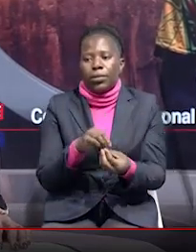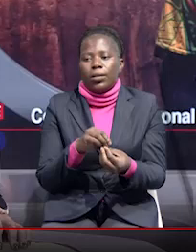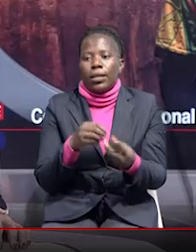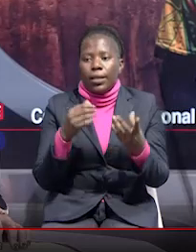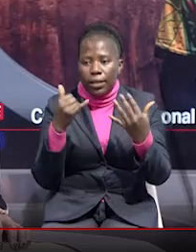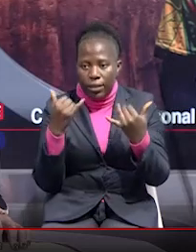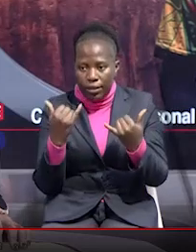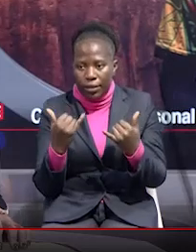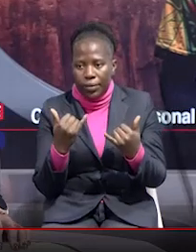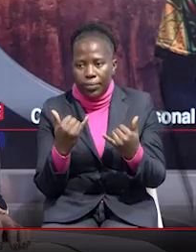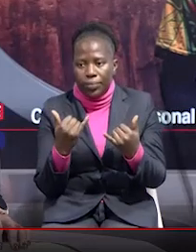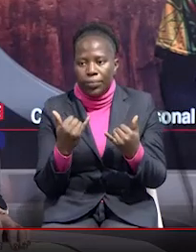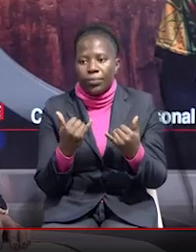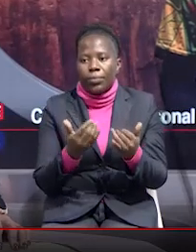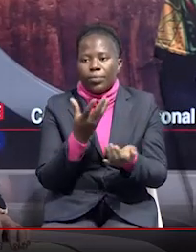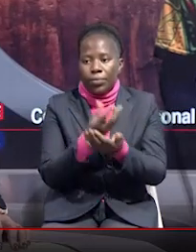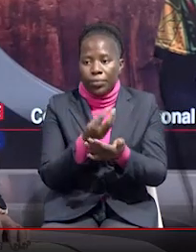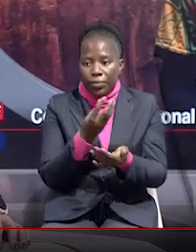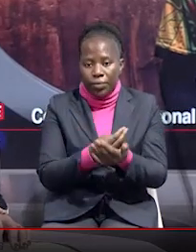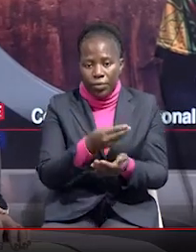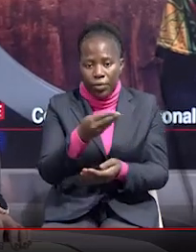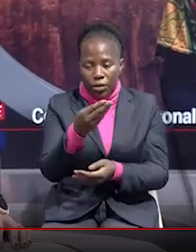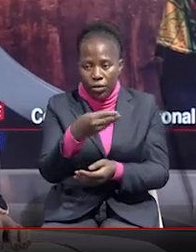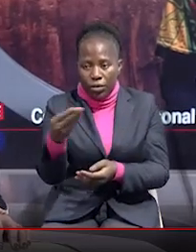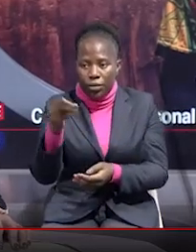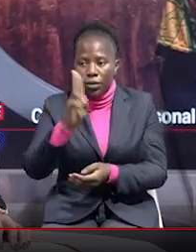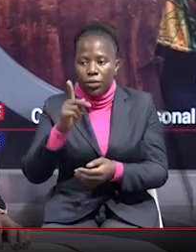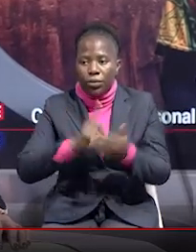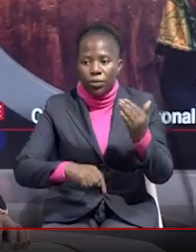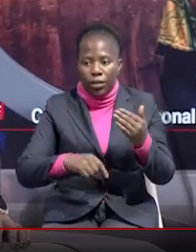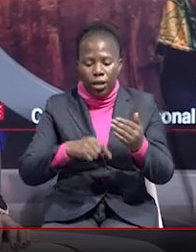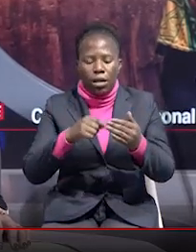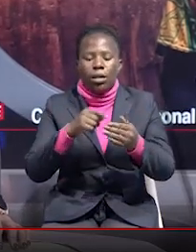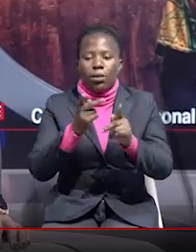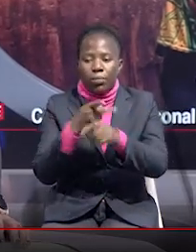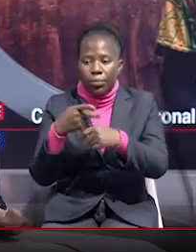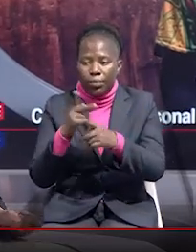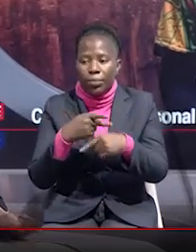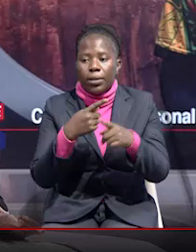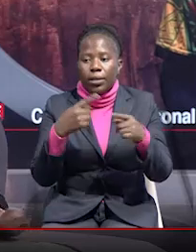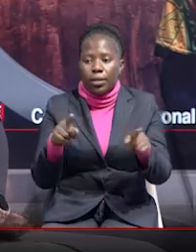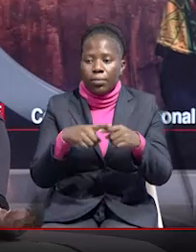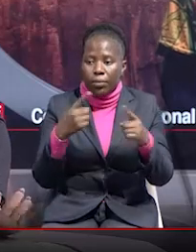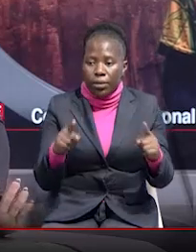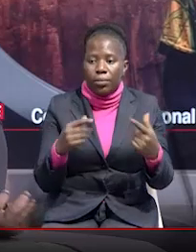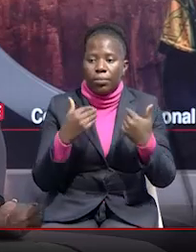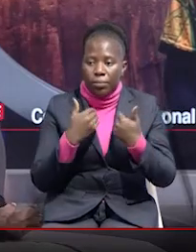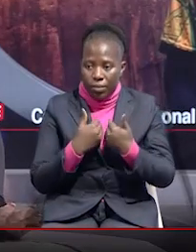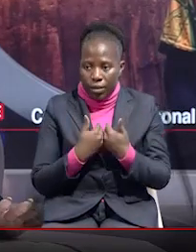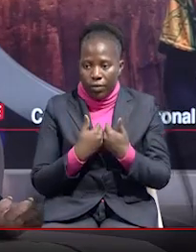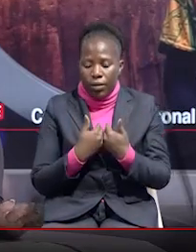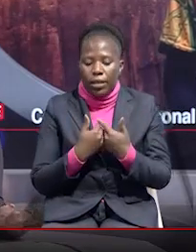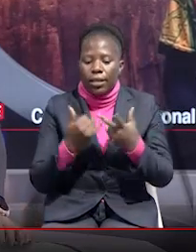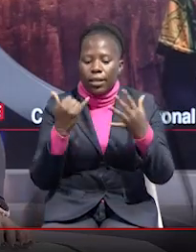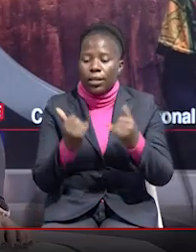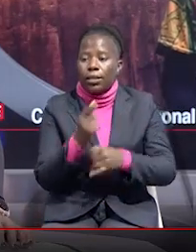critically, much of the spending is absorbed by the informal economy, generating limited productivity gains. This seasonal pattern exposes